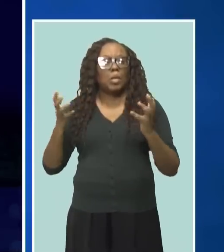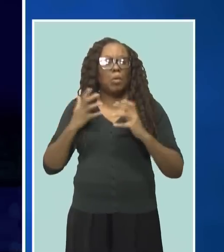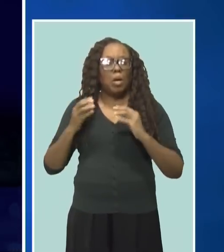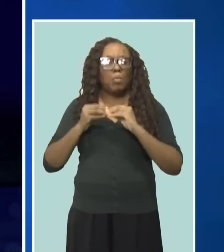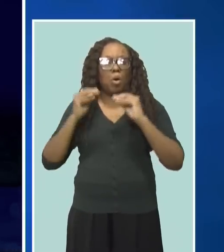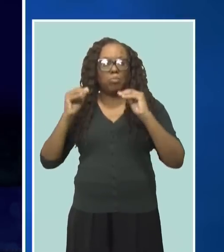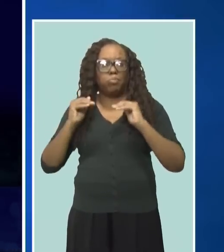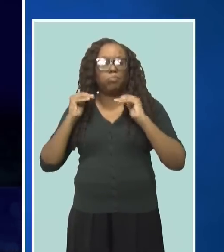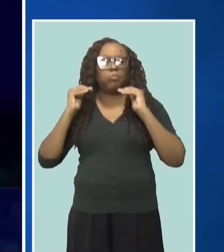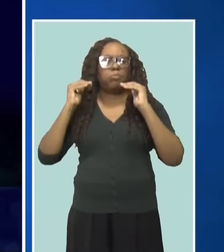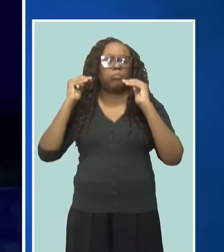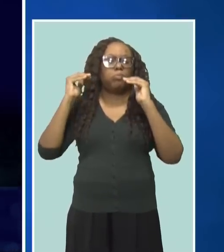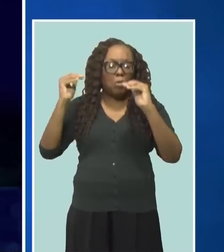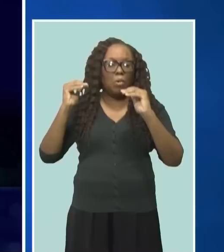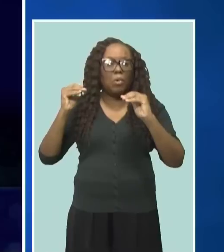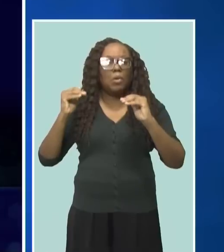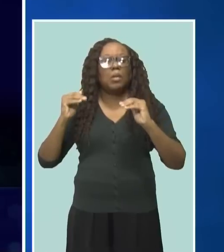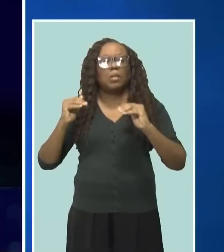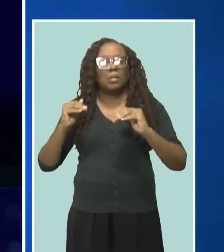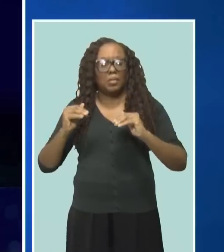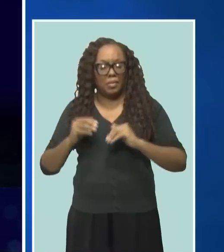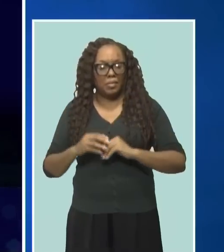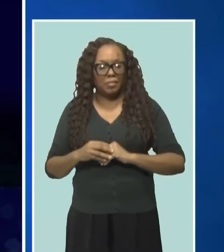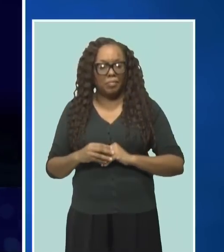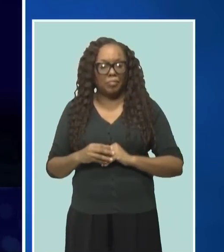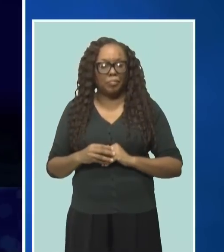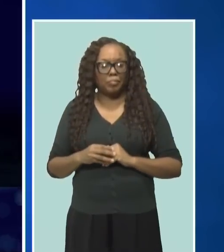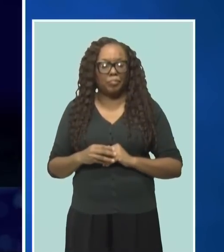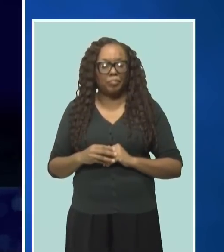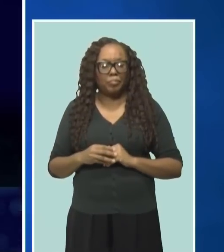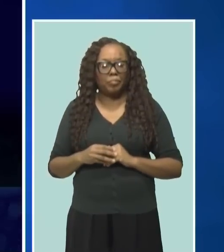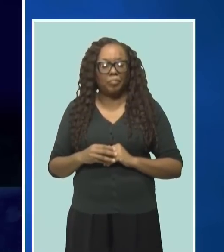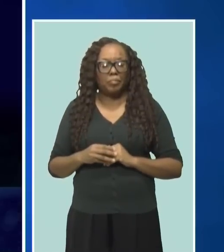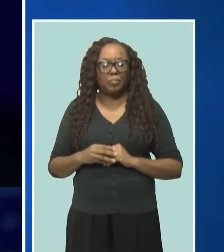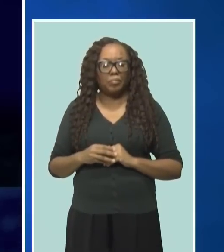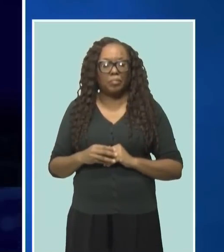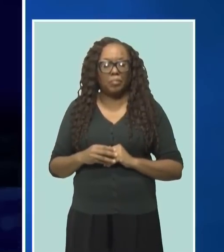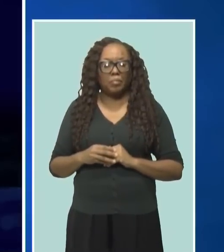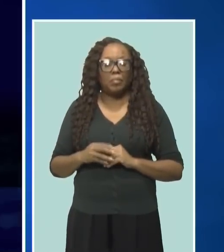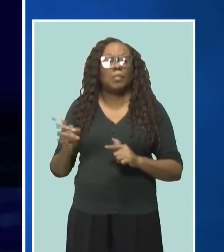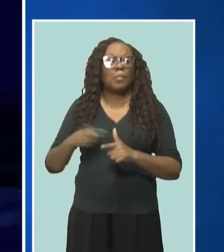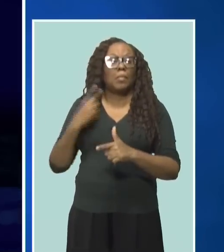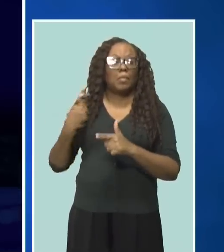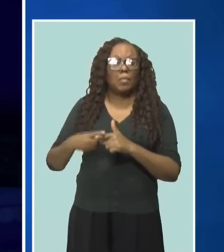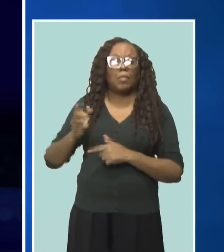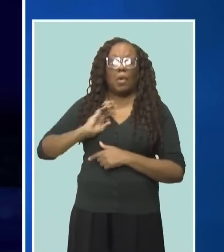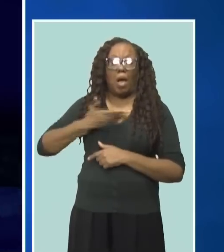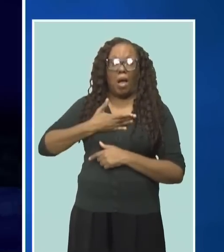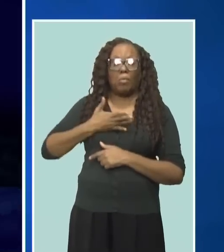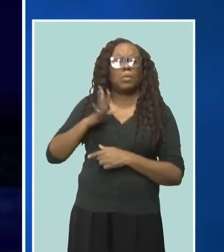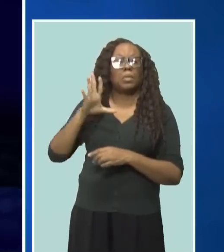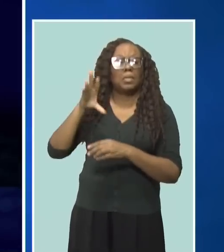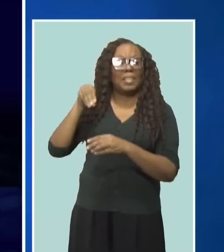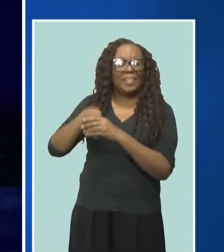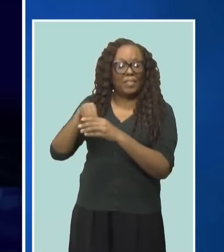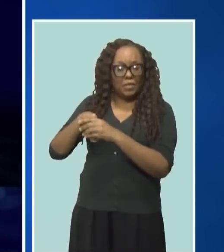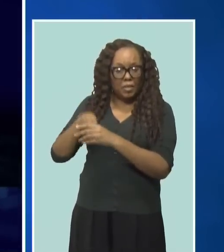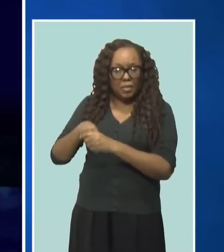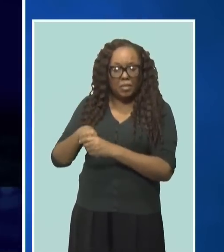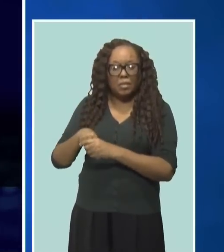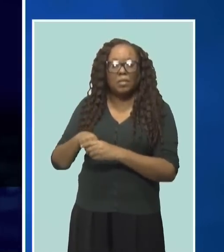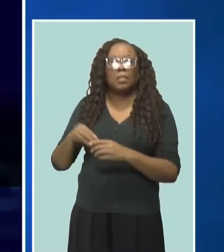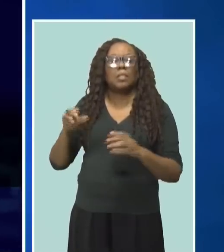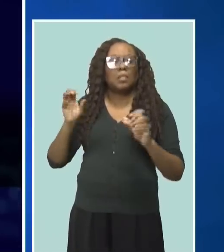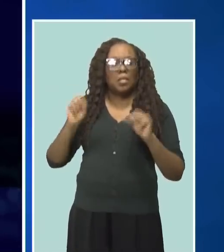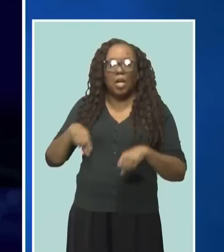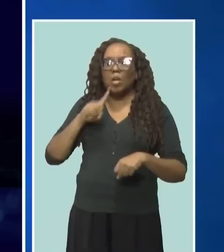investment grade. And then Barbados's debt and investments can become part of international